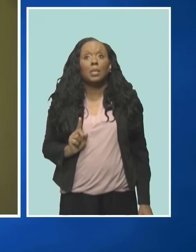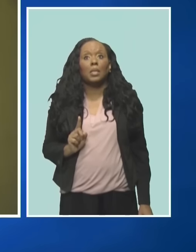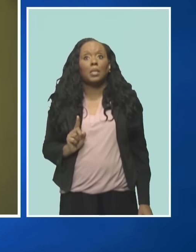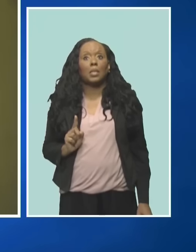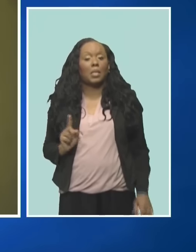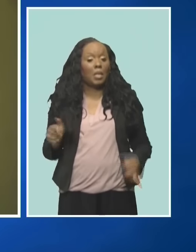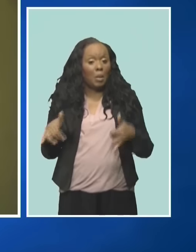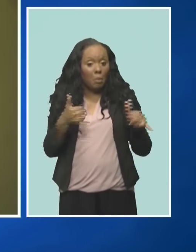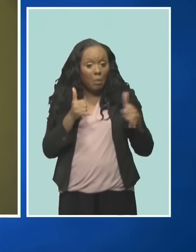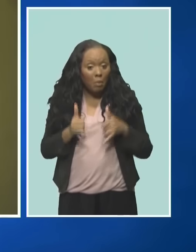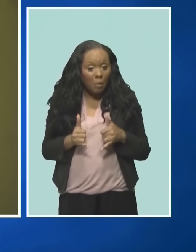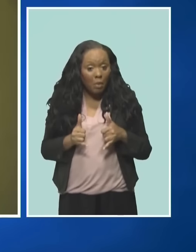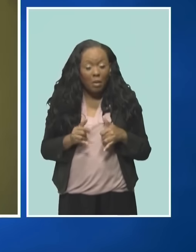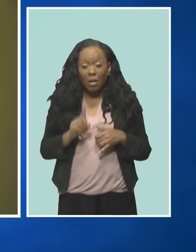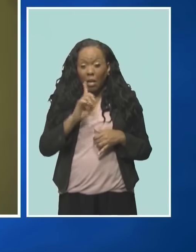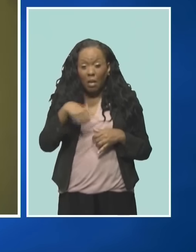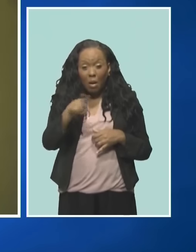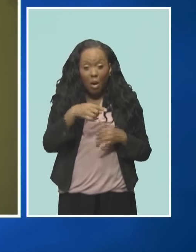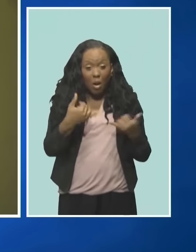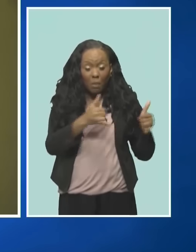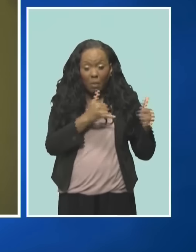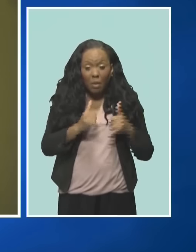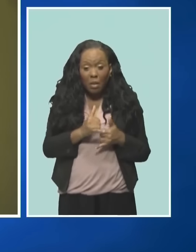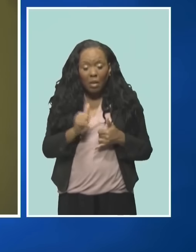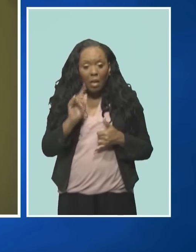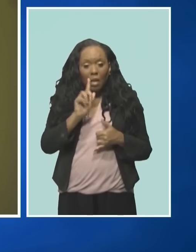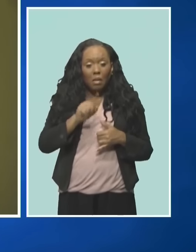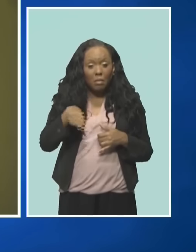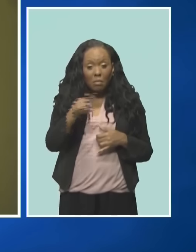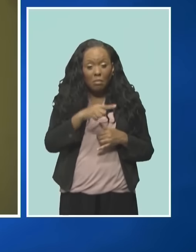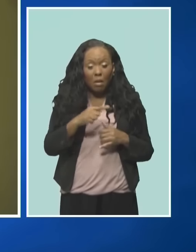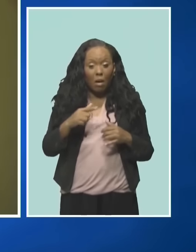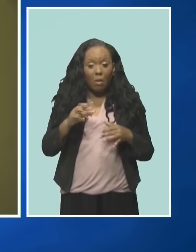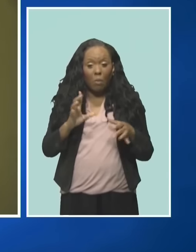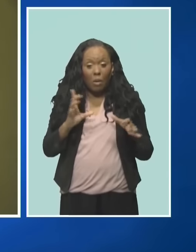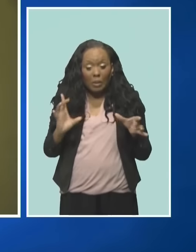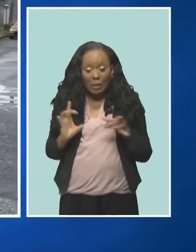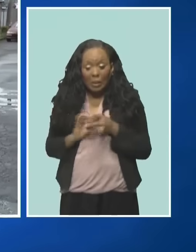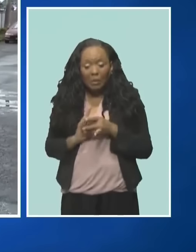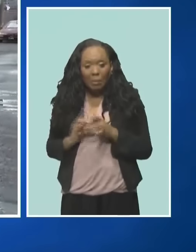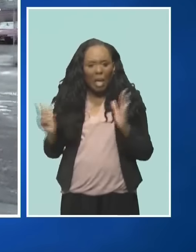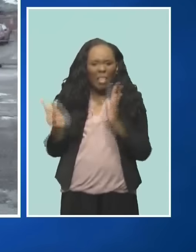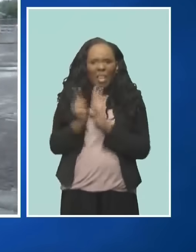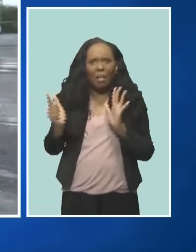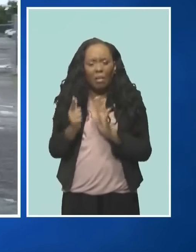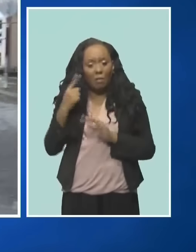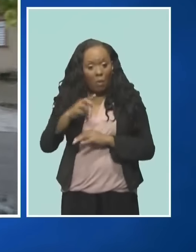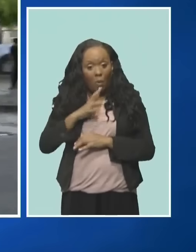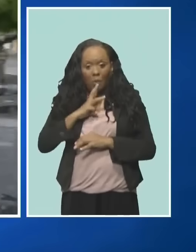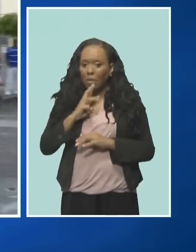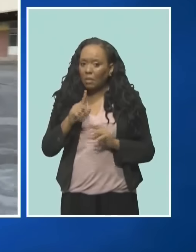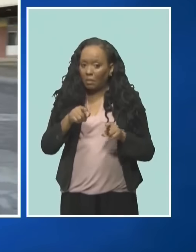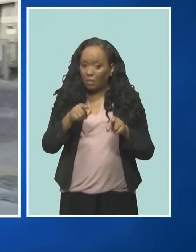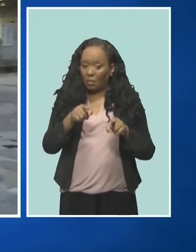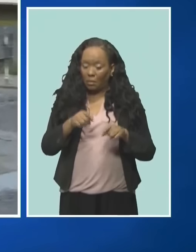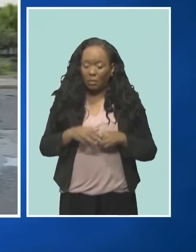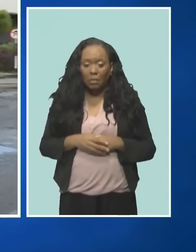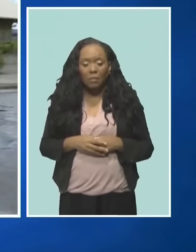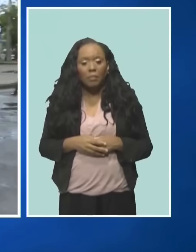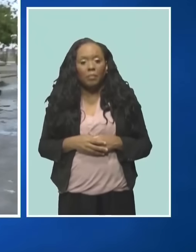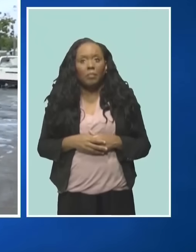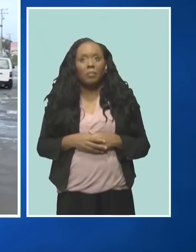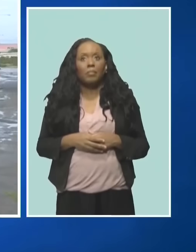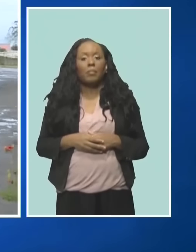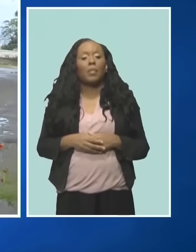with their own future and they're putting themselves at risk. That's all I can tell you. As was the case at the last St. Andrew